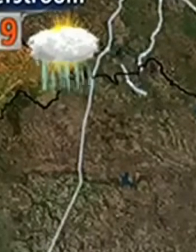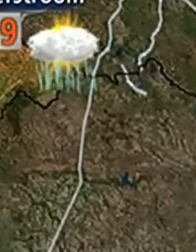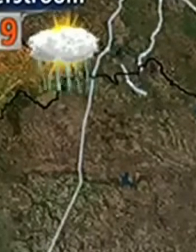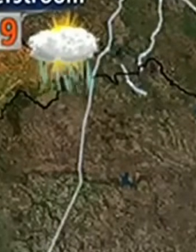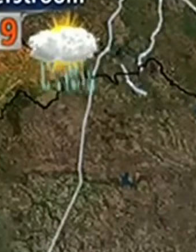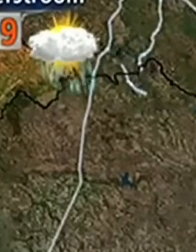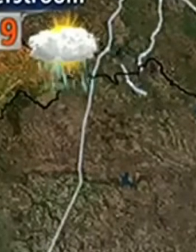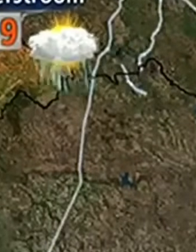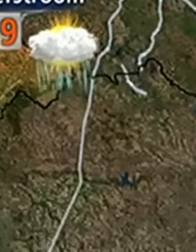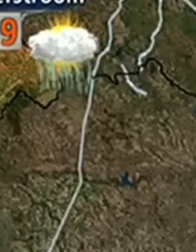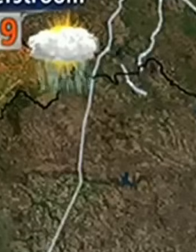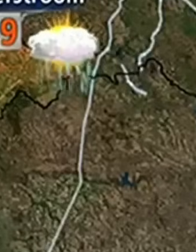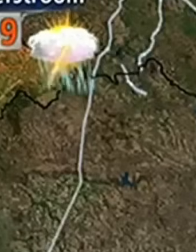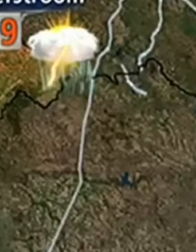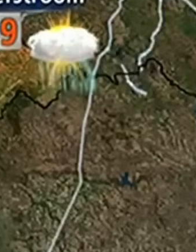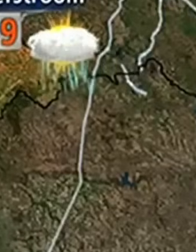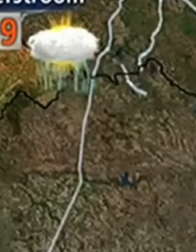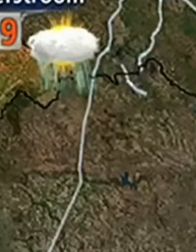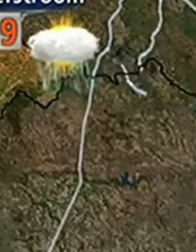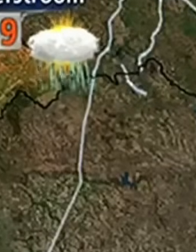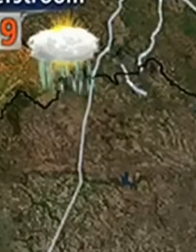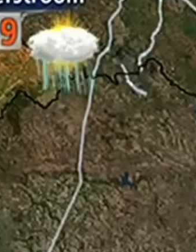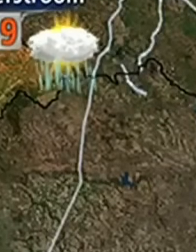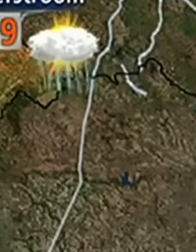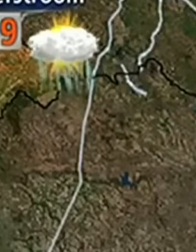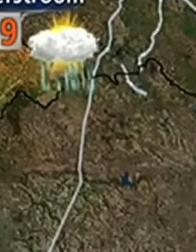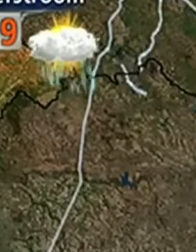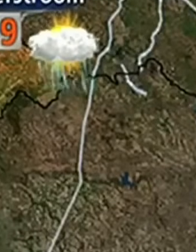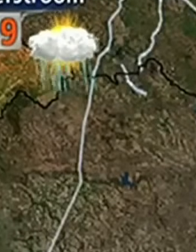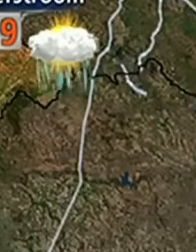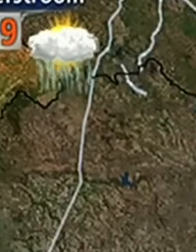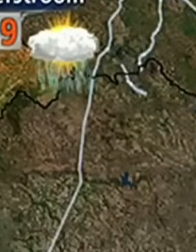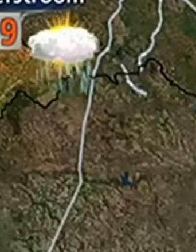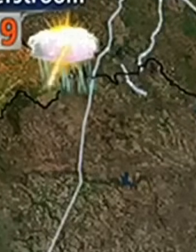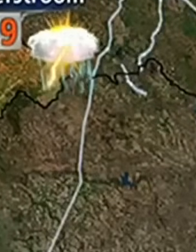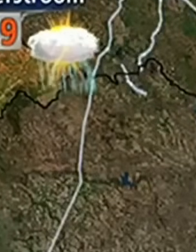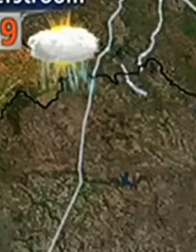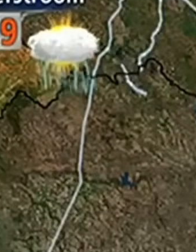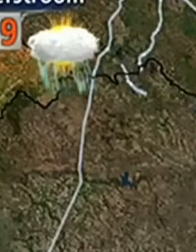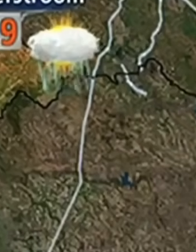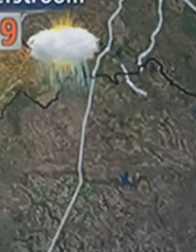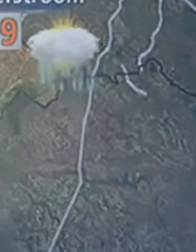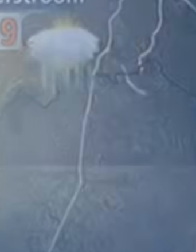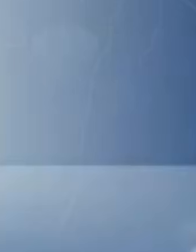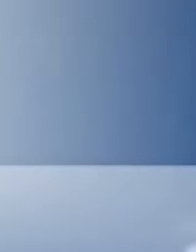senyane ka bo Lichtenburg ka bo Ottosdal ke le botsa ka dikarolong tse magashe go tswa go nna ka re moshate.